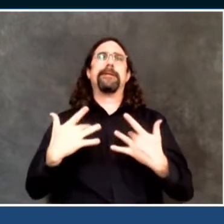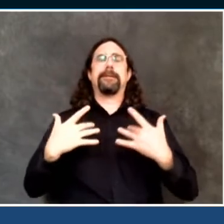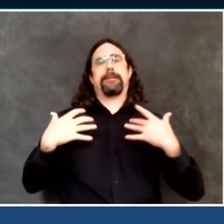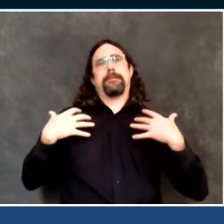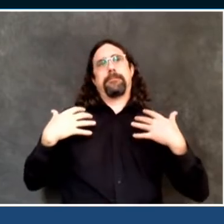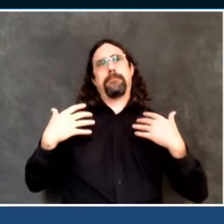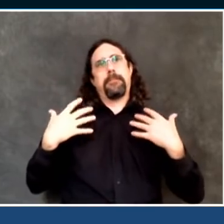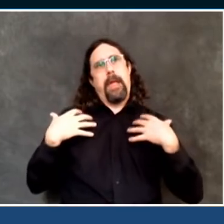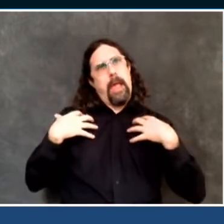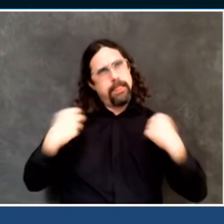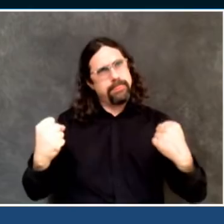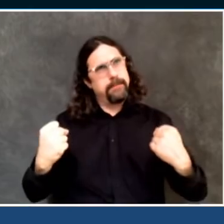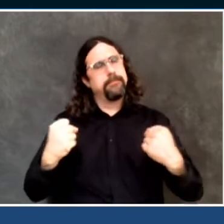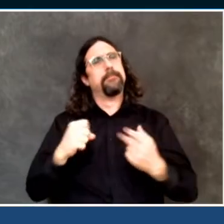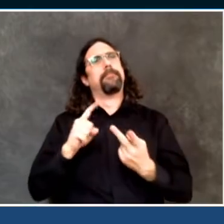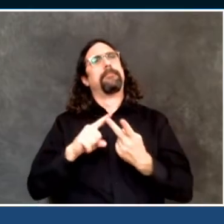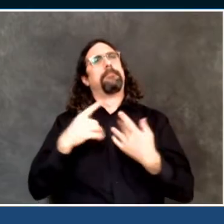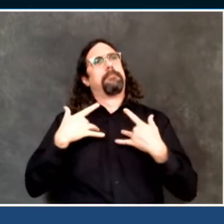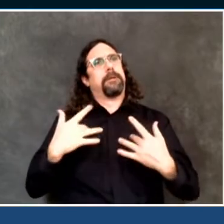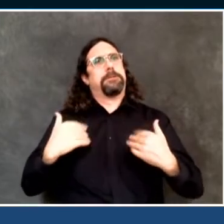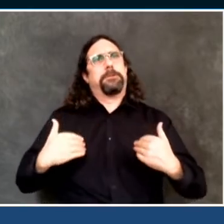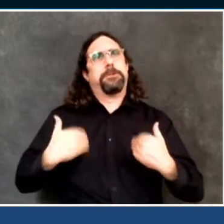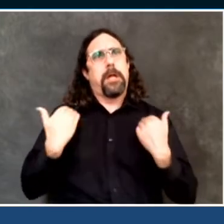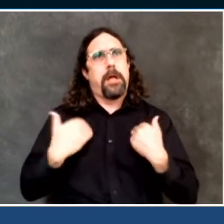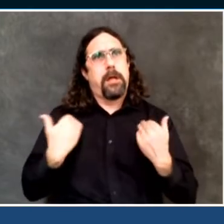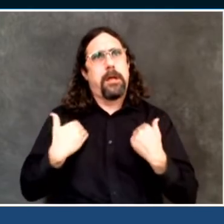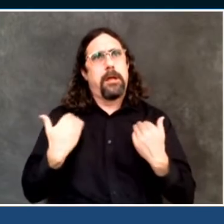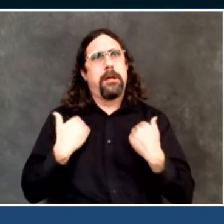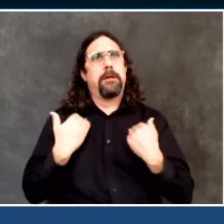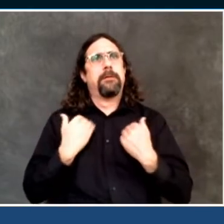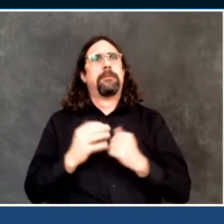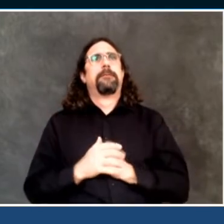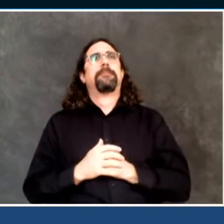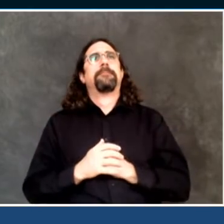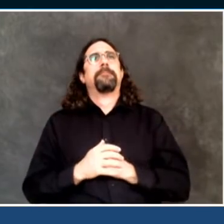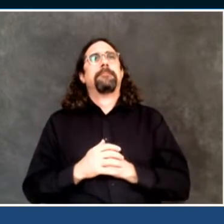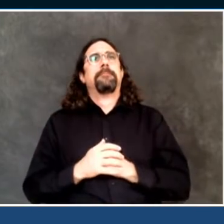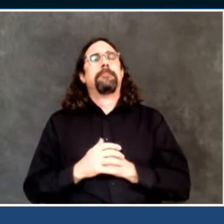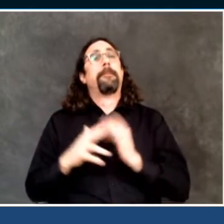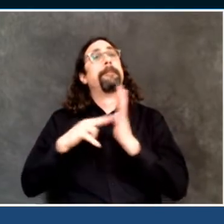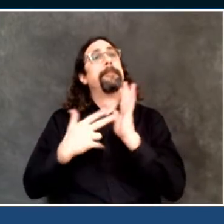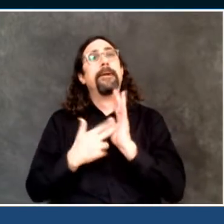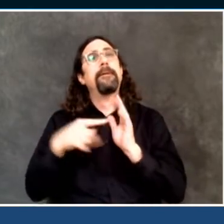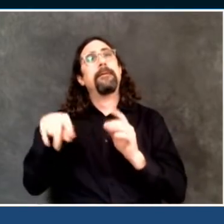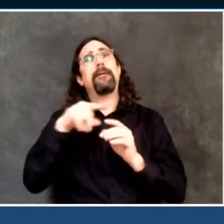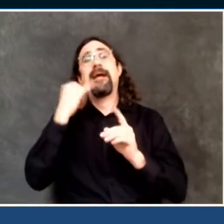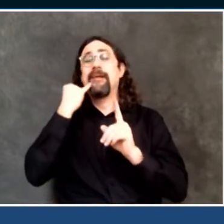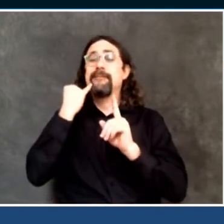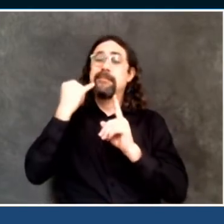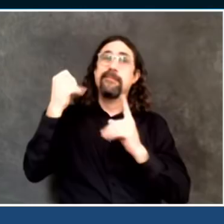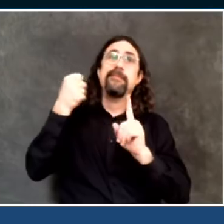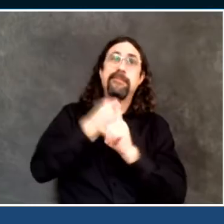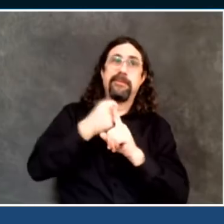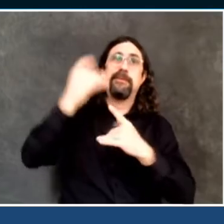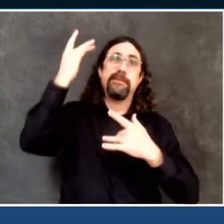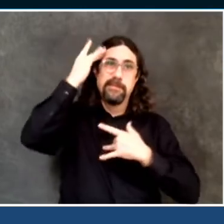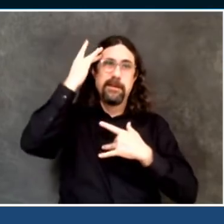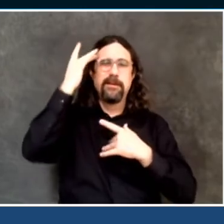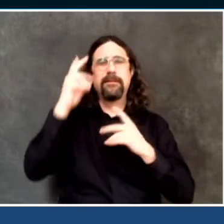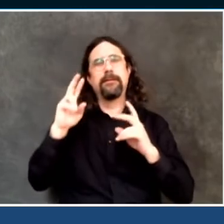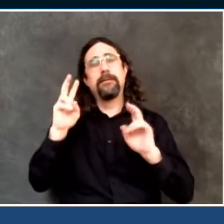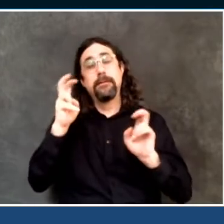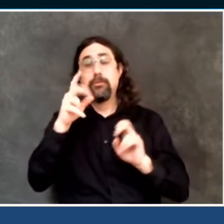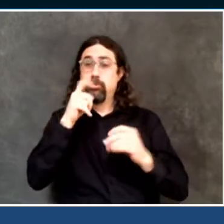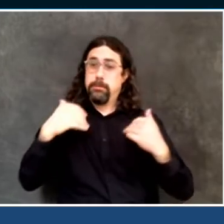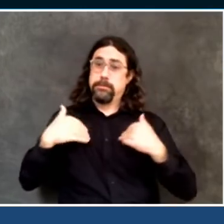this disease quickly, thank God, in the vast majority of cases. And I'm not for a moment forgetting we have lost some